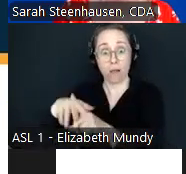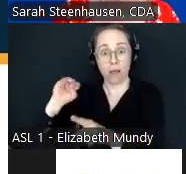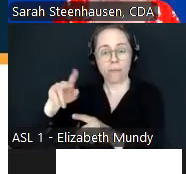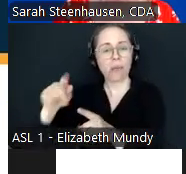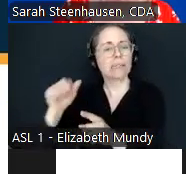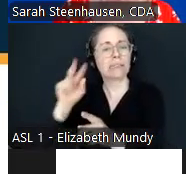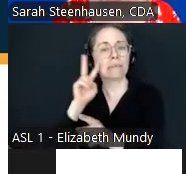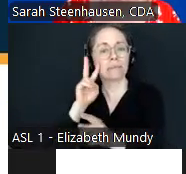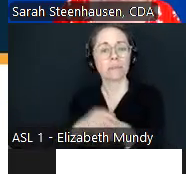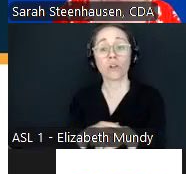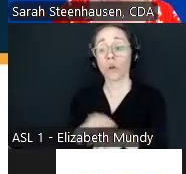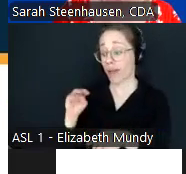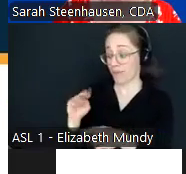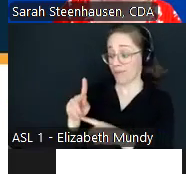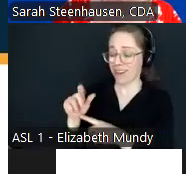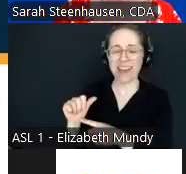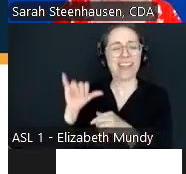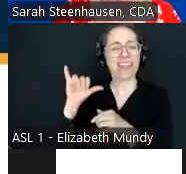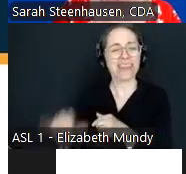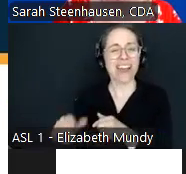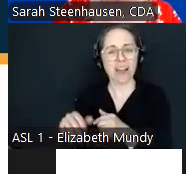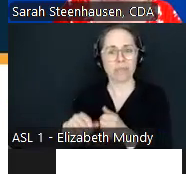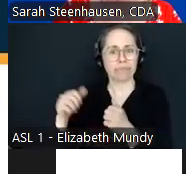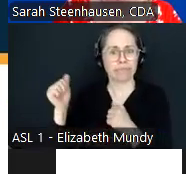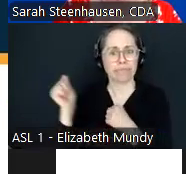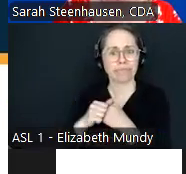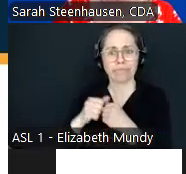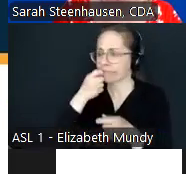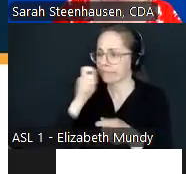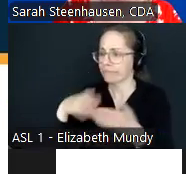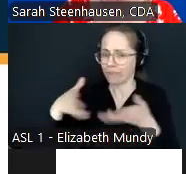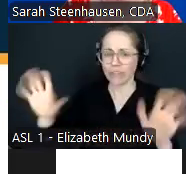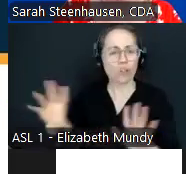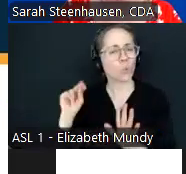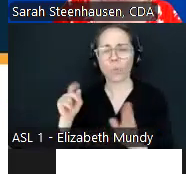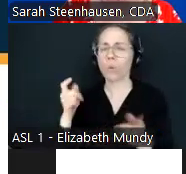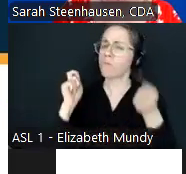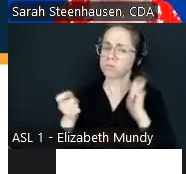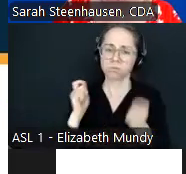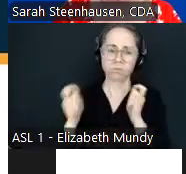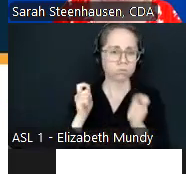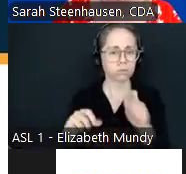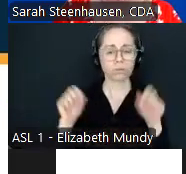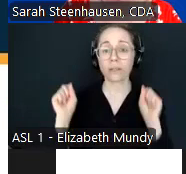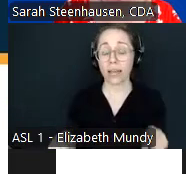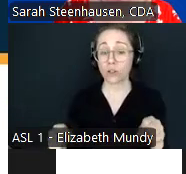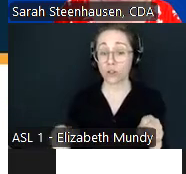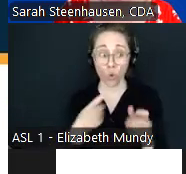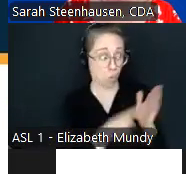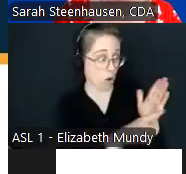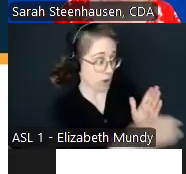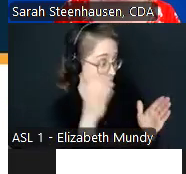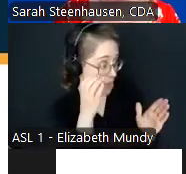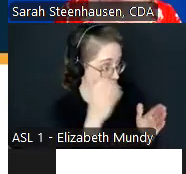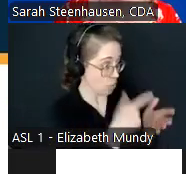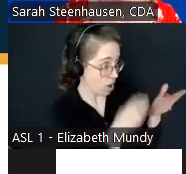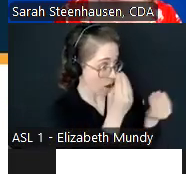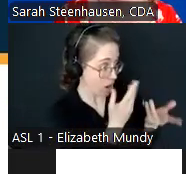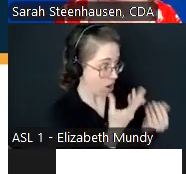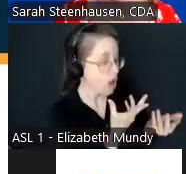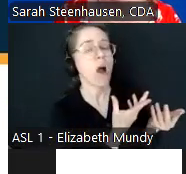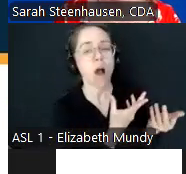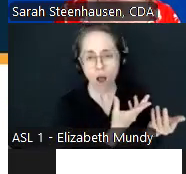living document. So we will be able to take what we learn and what we hear and act on it. And of course, as we update